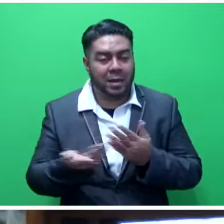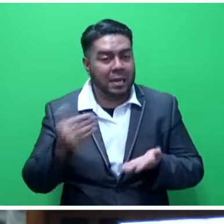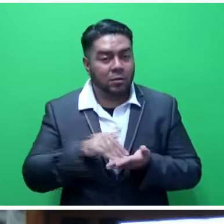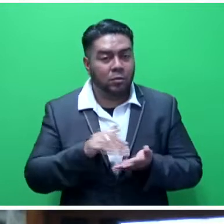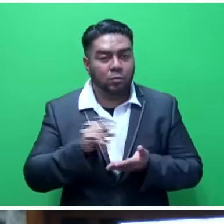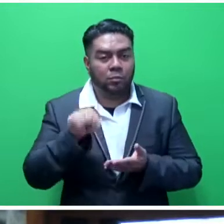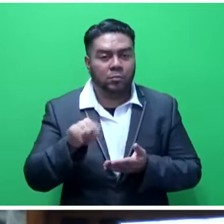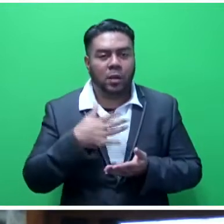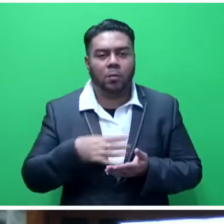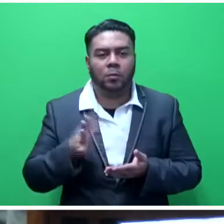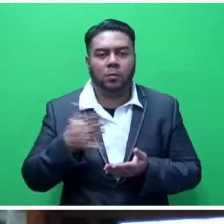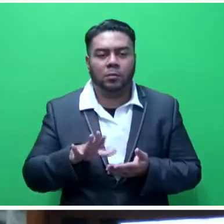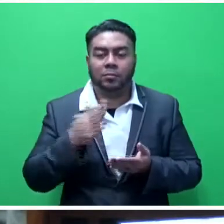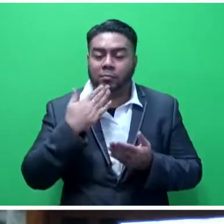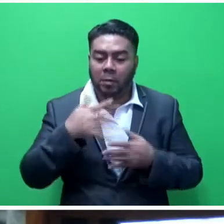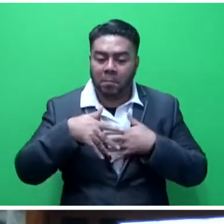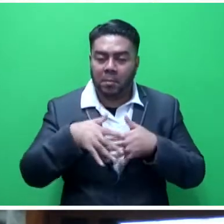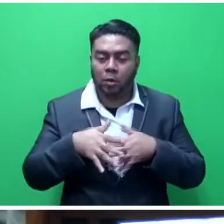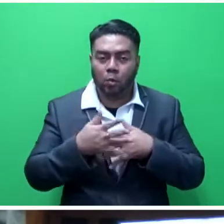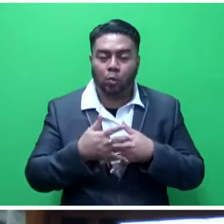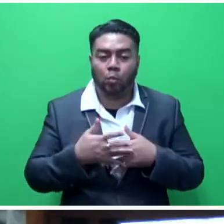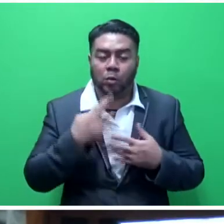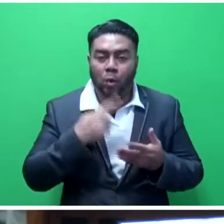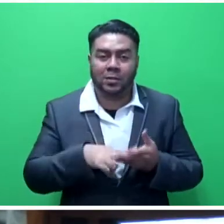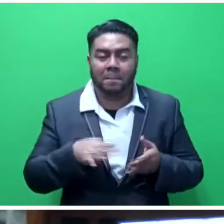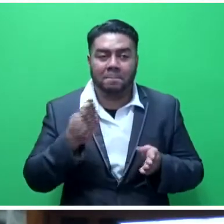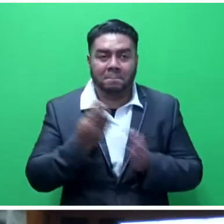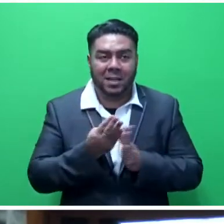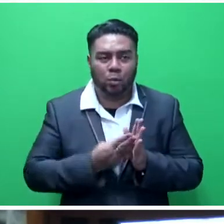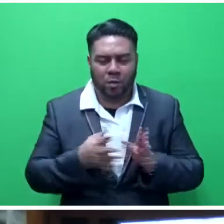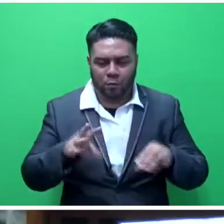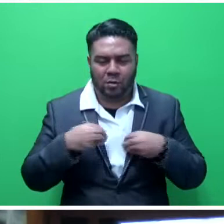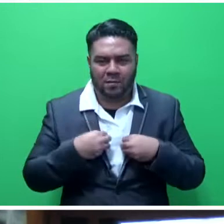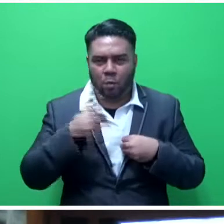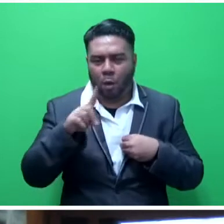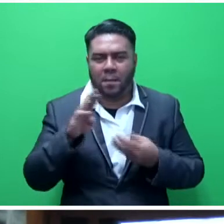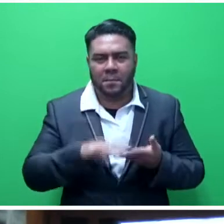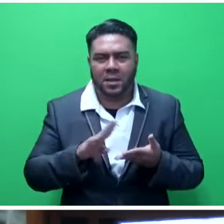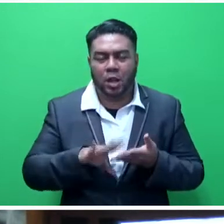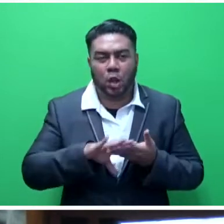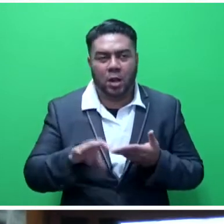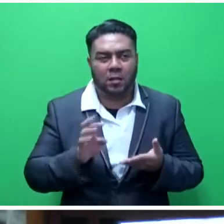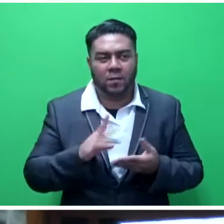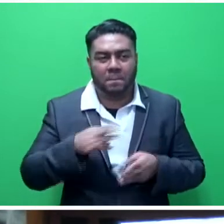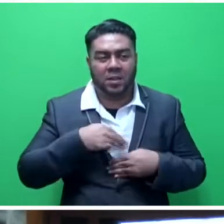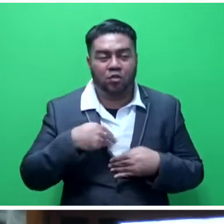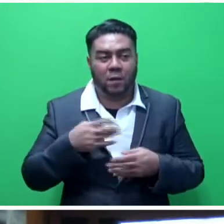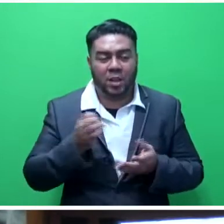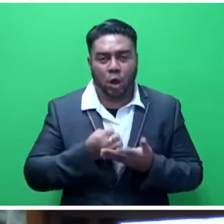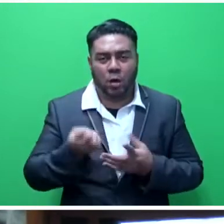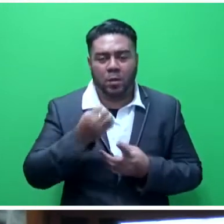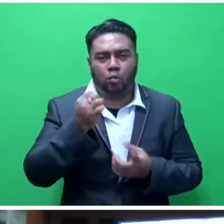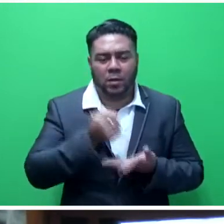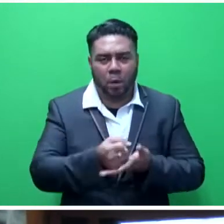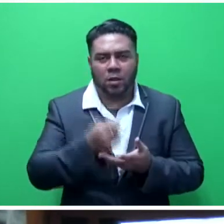Speaker, in the COVID response budget, we had received $1 million from the Ministry of Economy to support these two